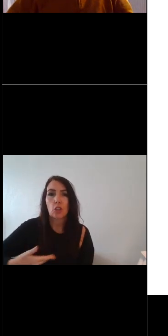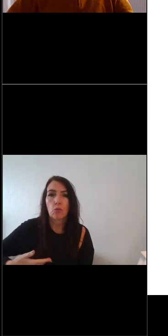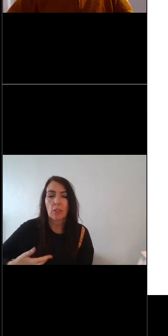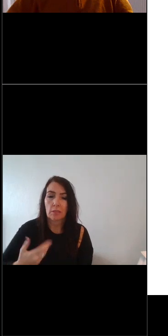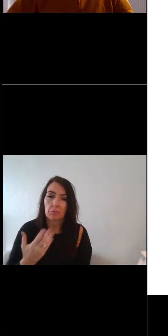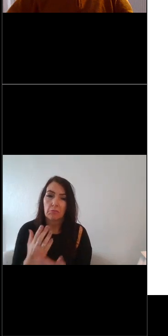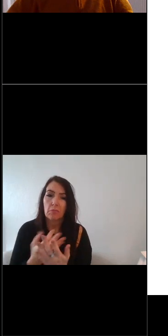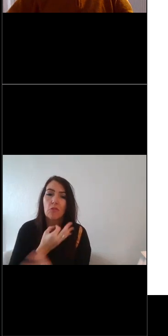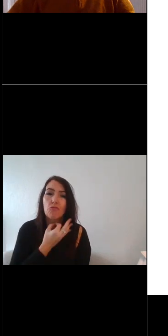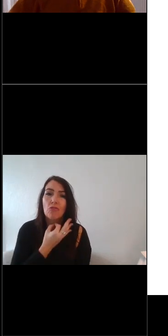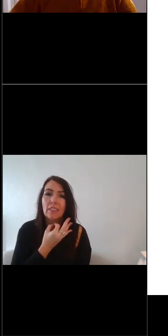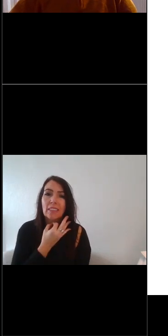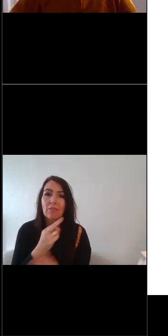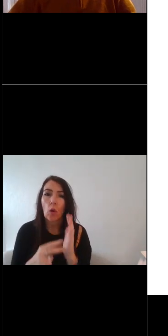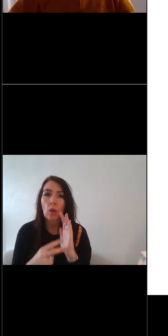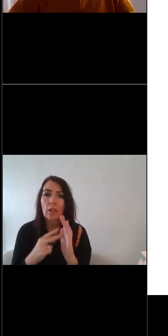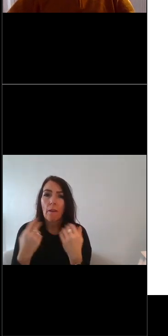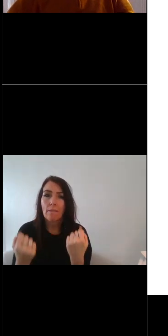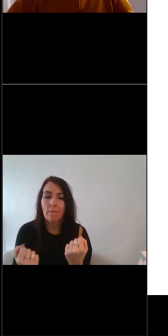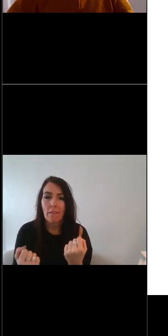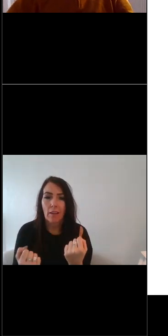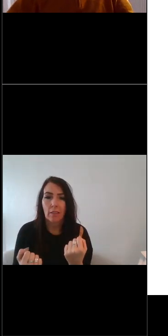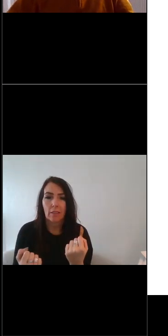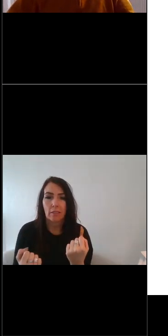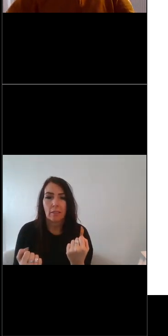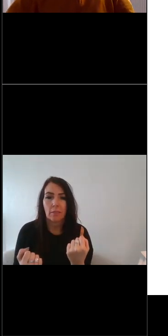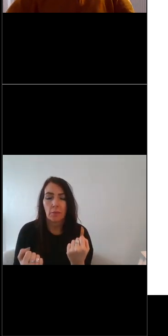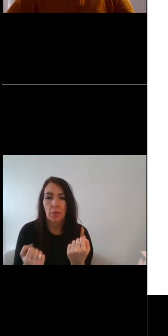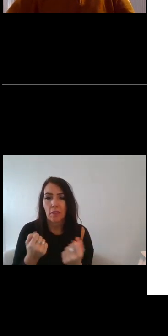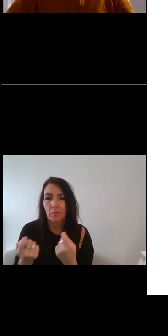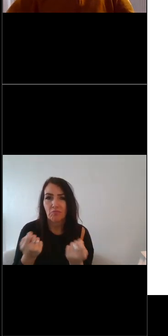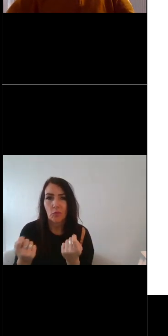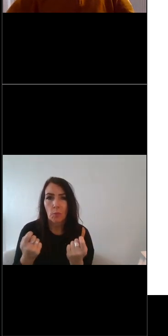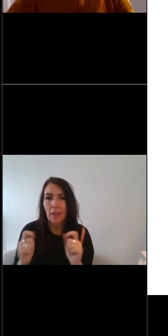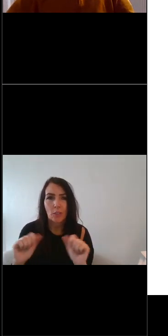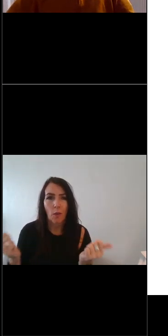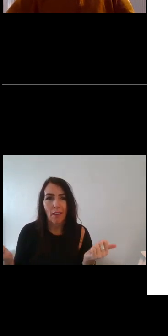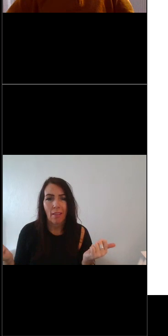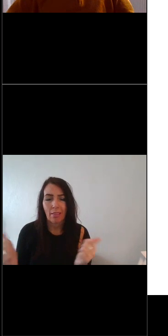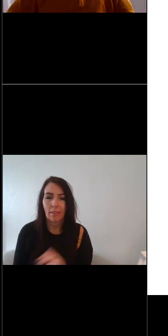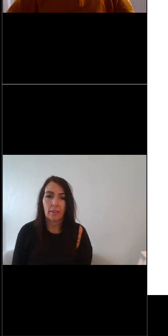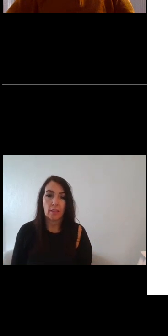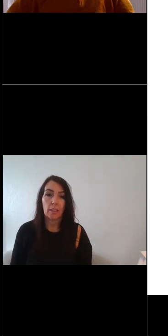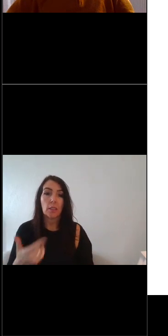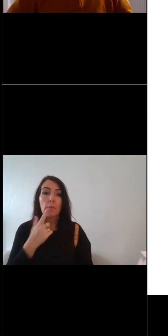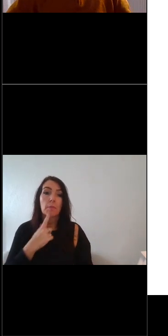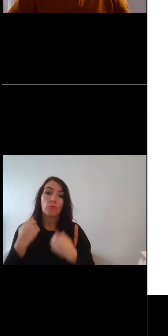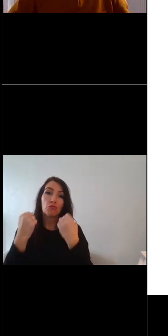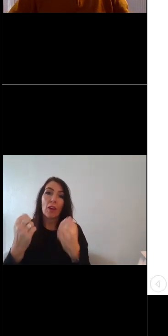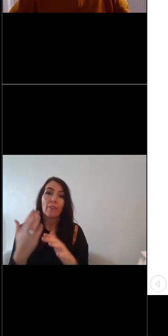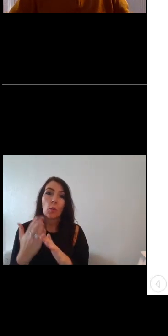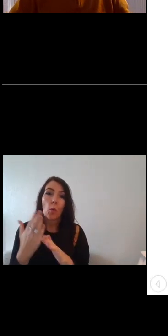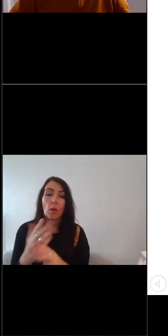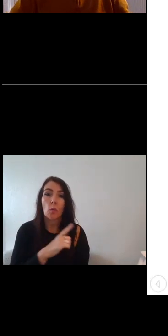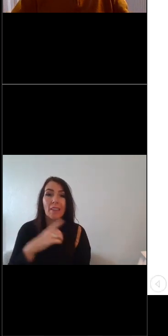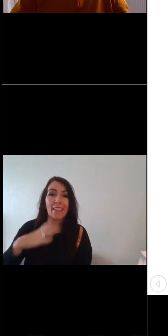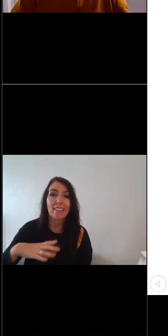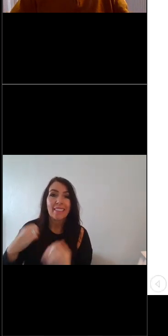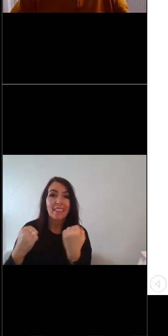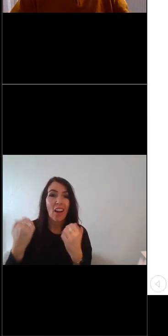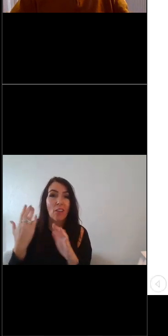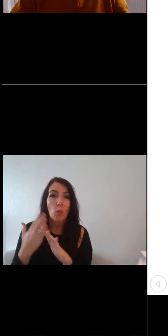for an organisation with a unmanaged grey fleet. Some will drive to work only because they need a car for work. So the